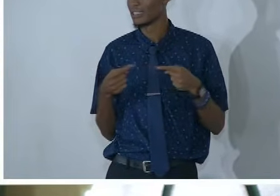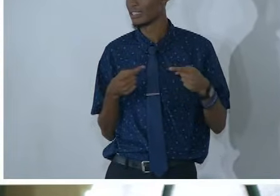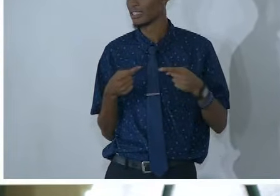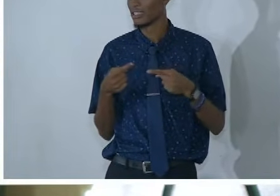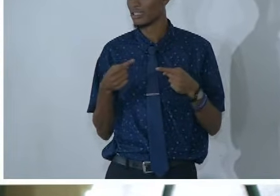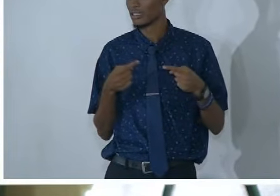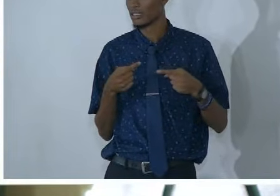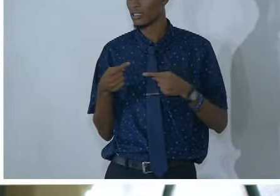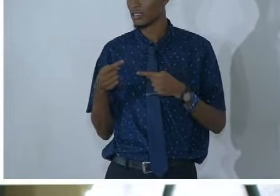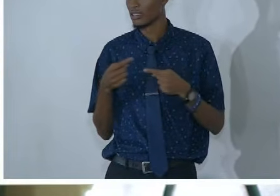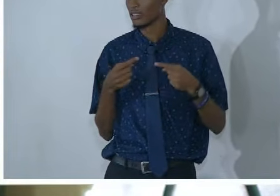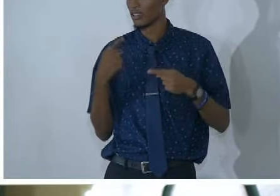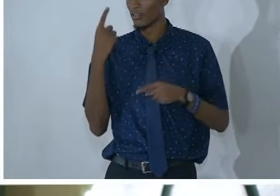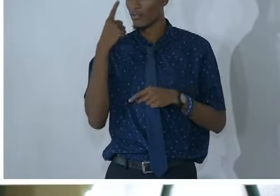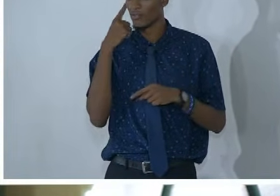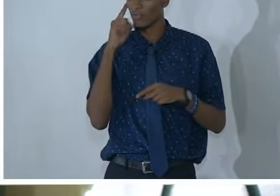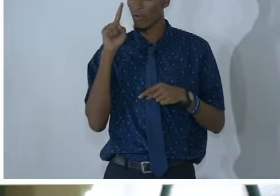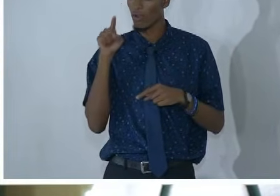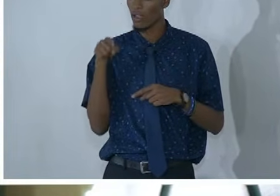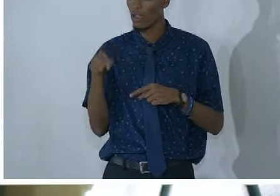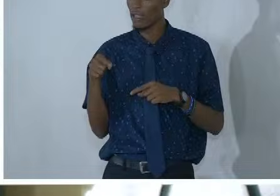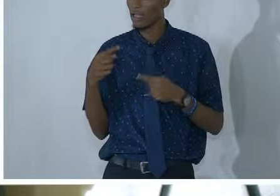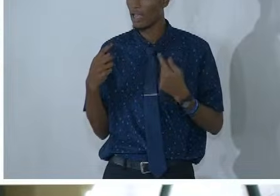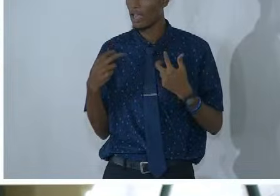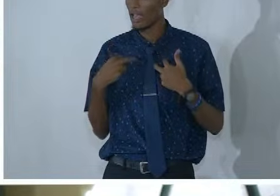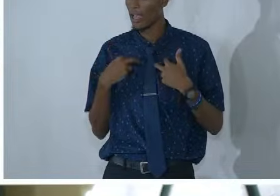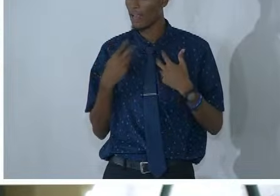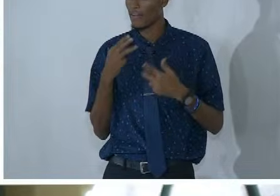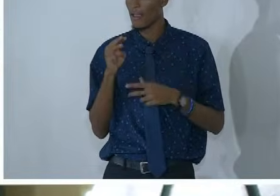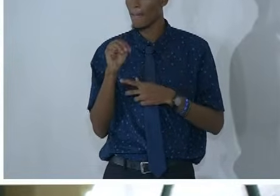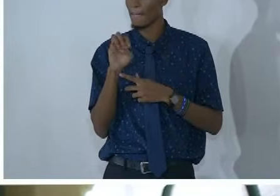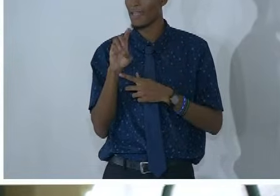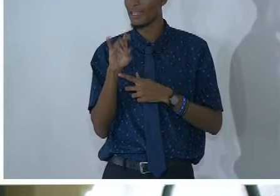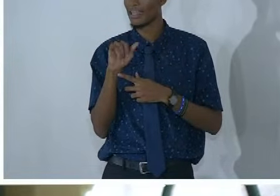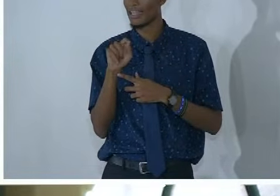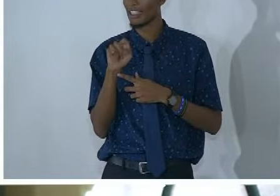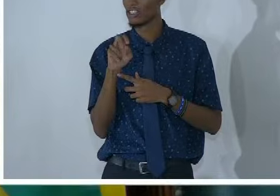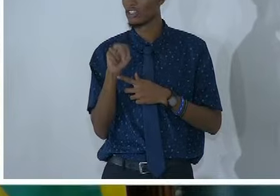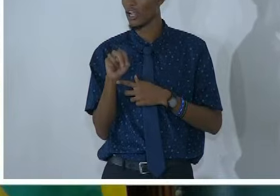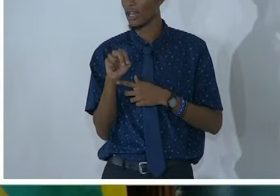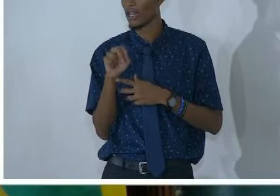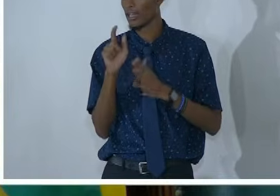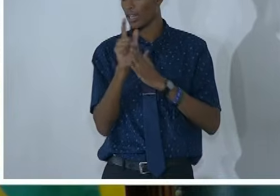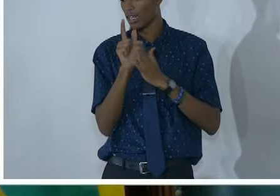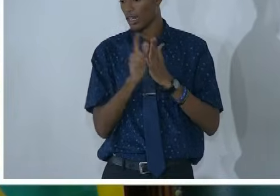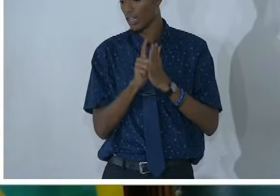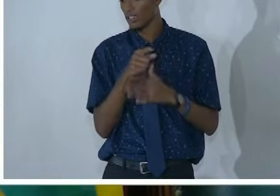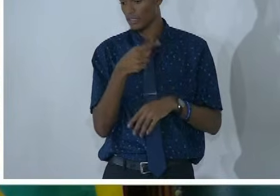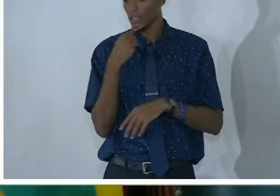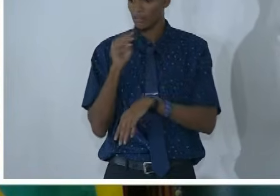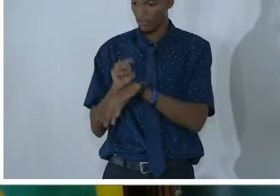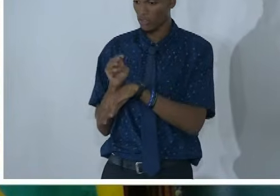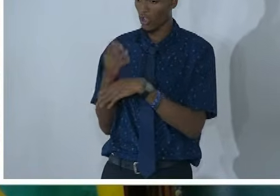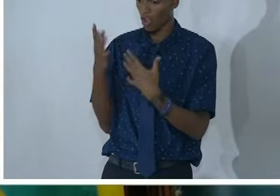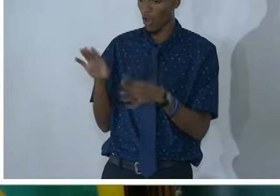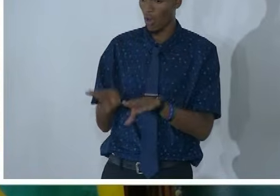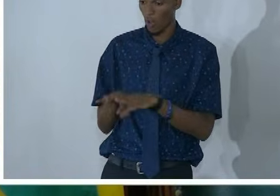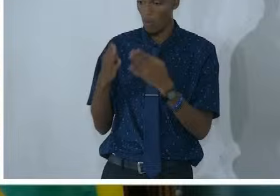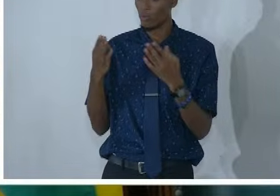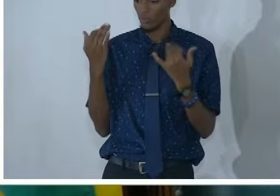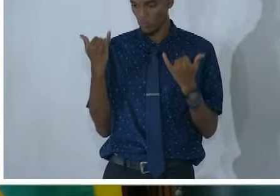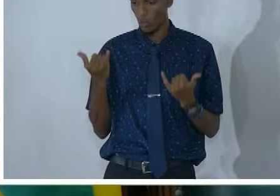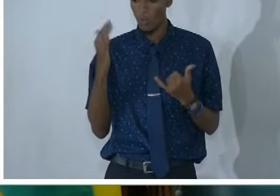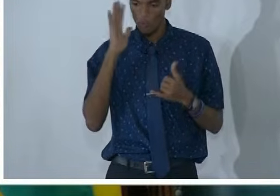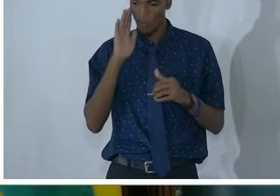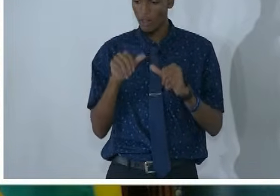around the Mediation Act. No, Minister would have opened already. Yes. So, Minister, we'll now continue. It